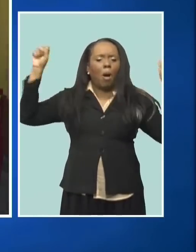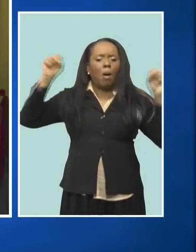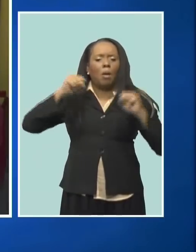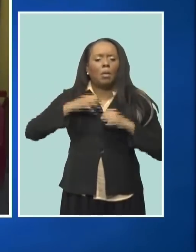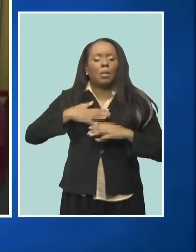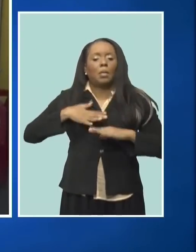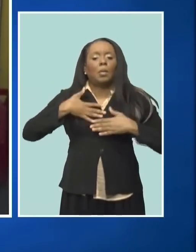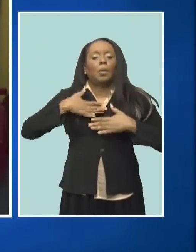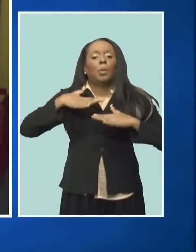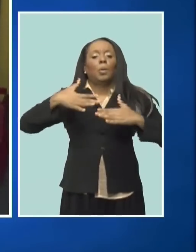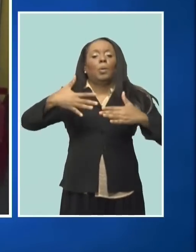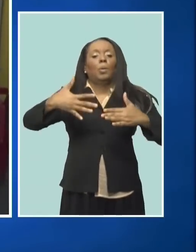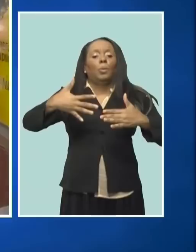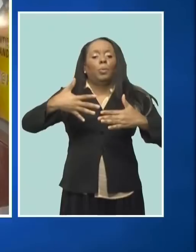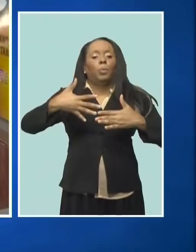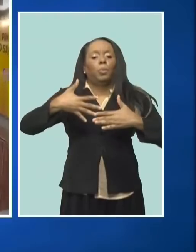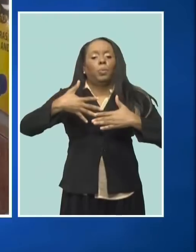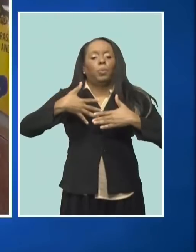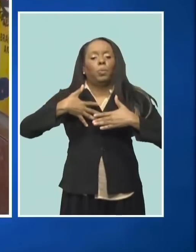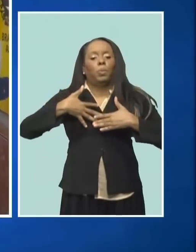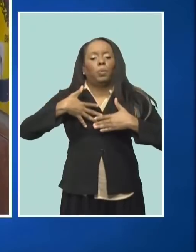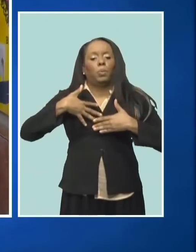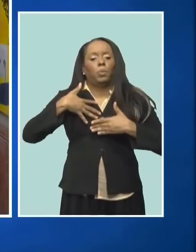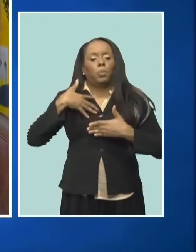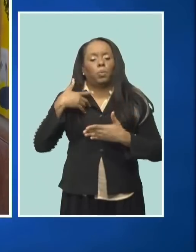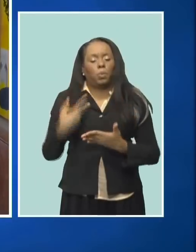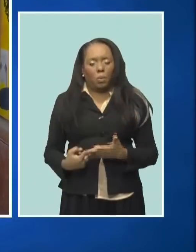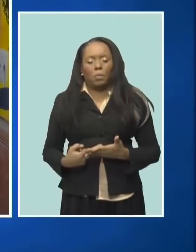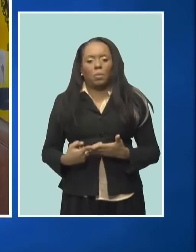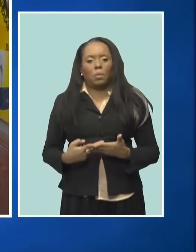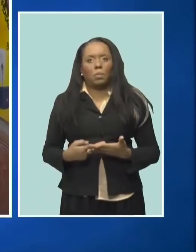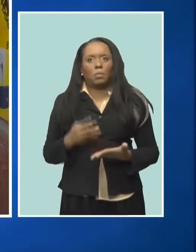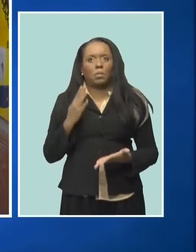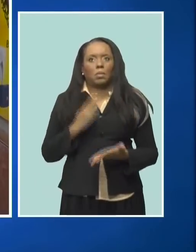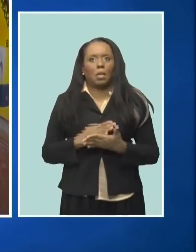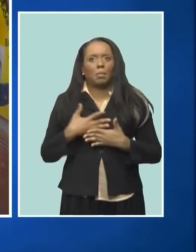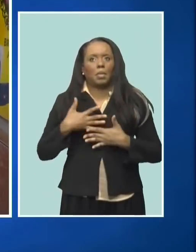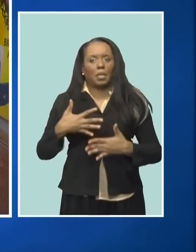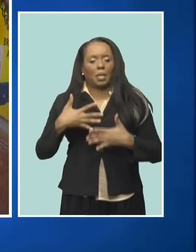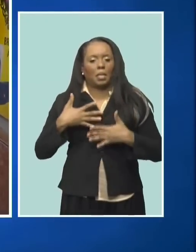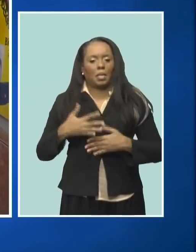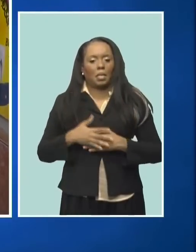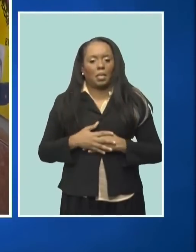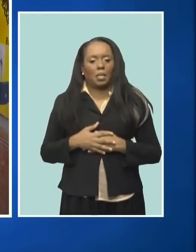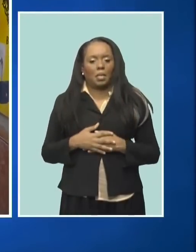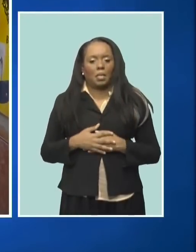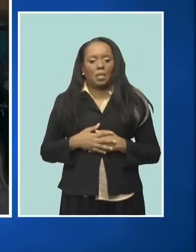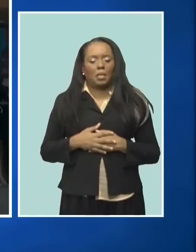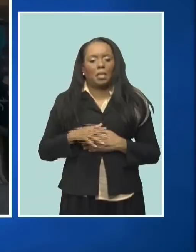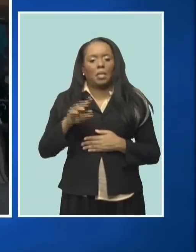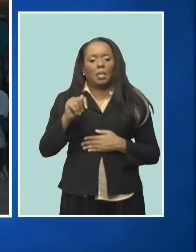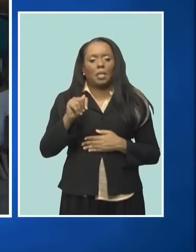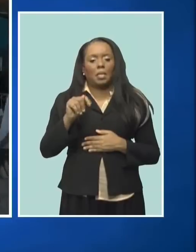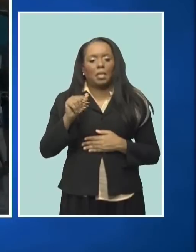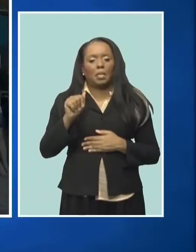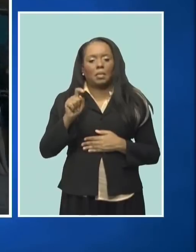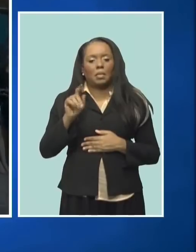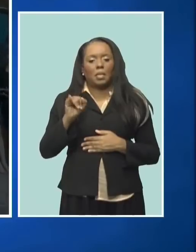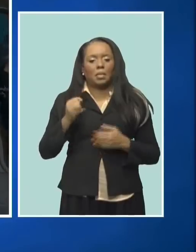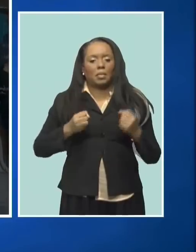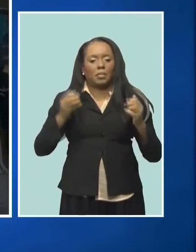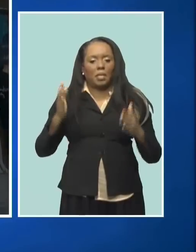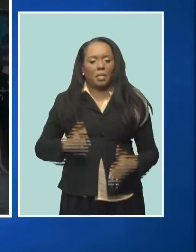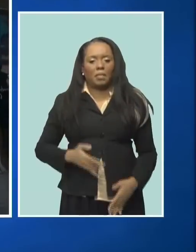deep breaths before he appeared to stop breathing. Nearby taxi operators said the vendor was a pleasant man. Frank